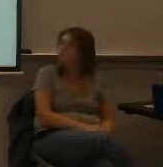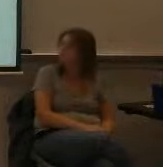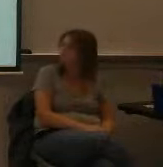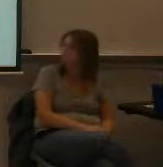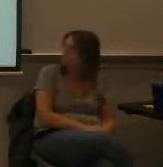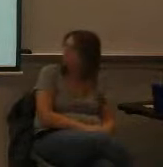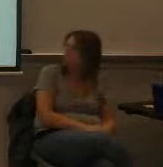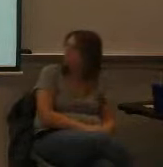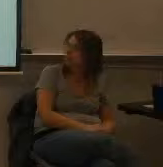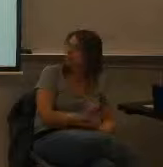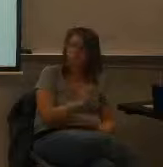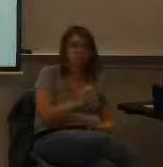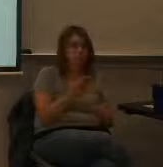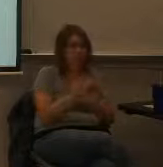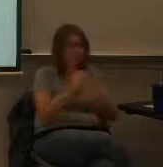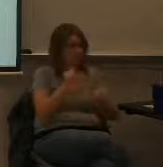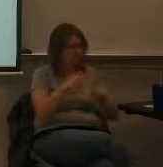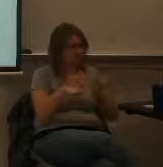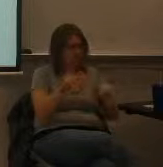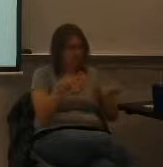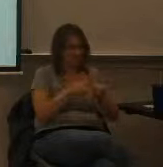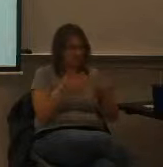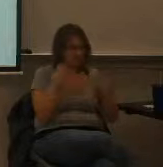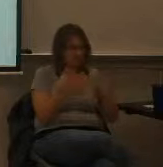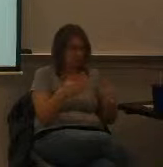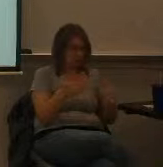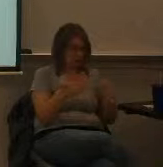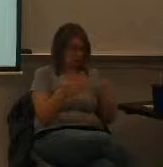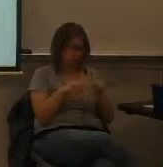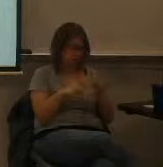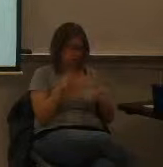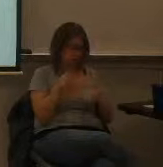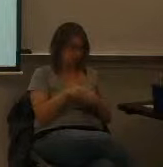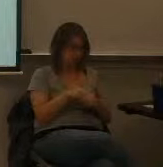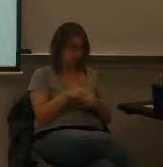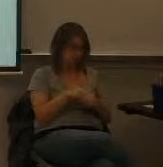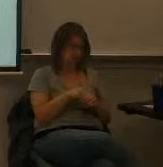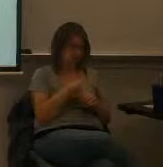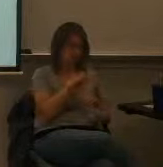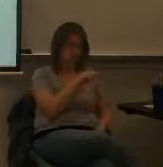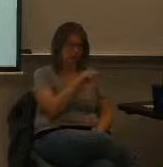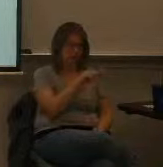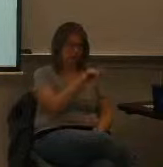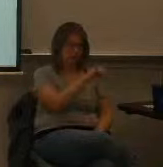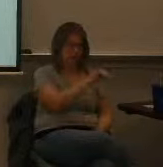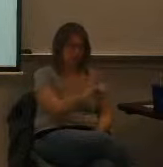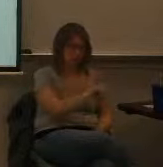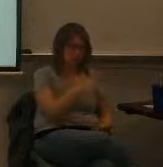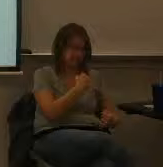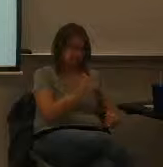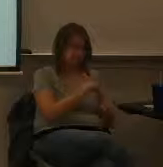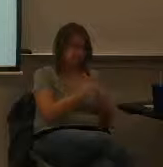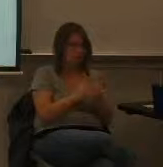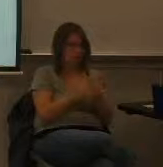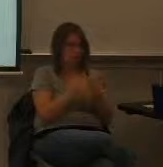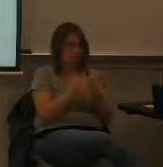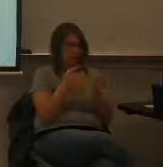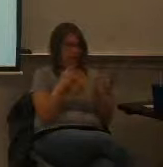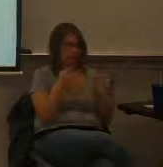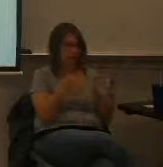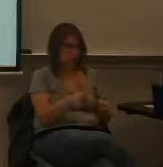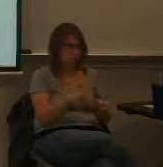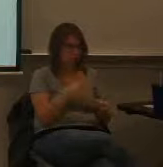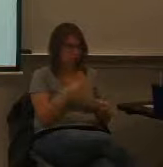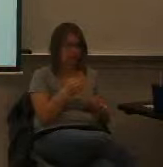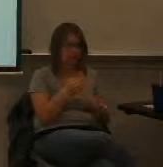So disturbance can vary in a lot of different ways. It can vary in terms of intensity, how frequently it occurs,